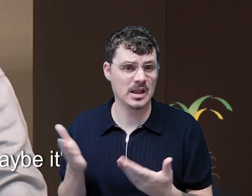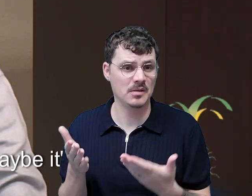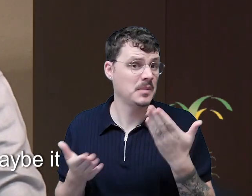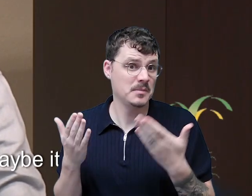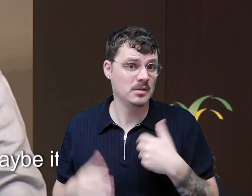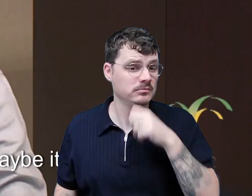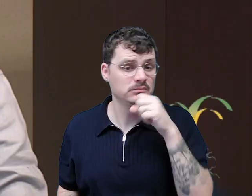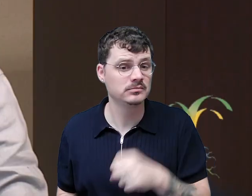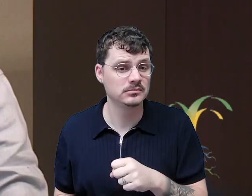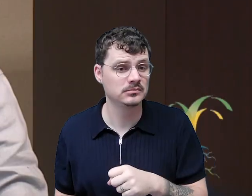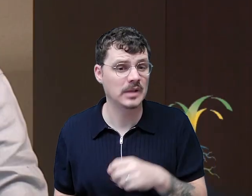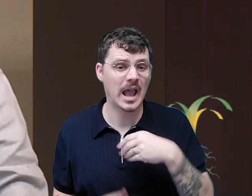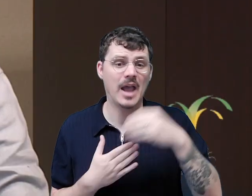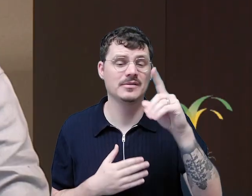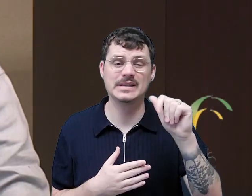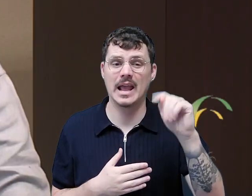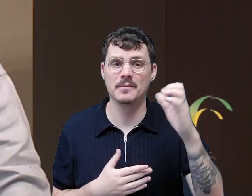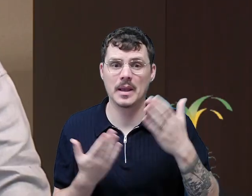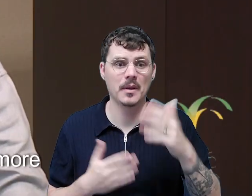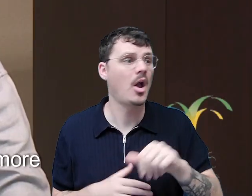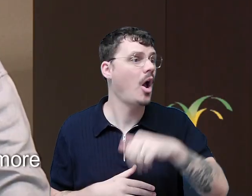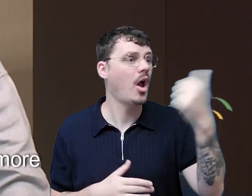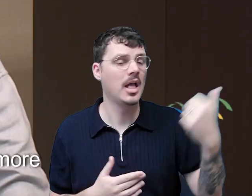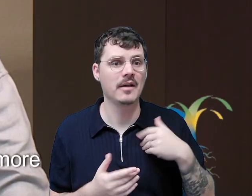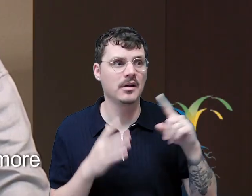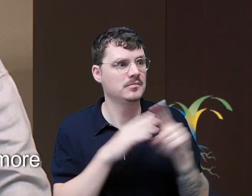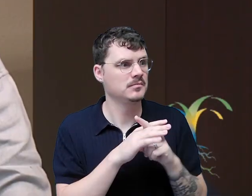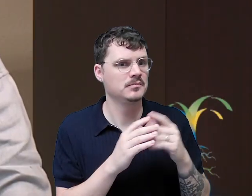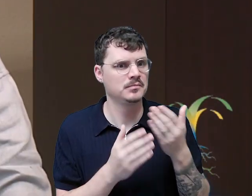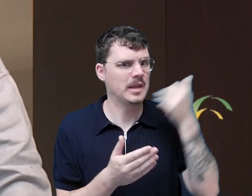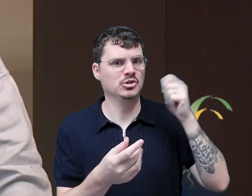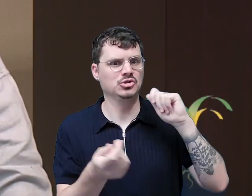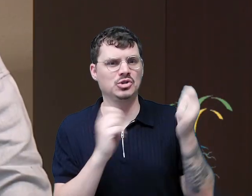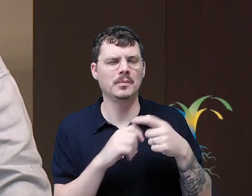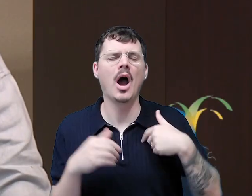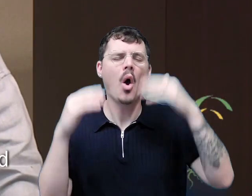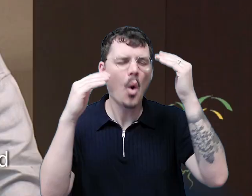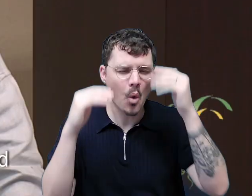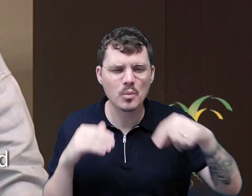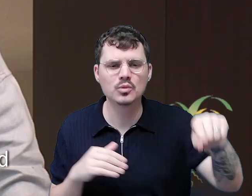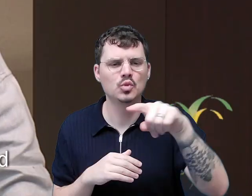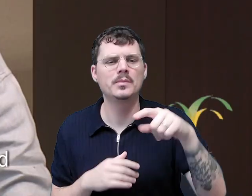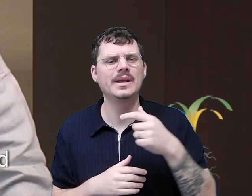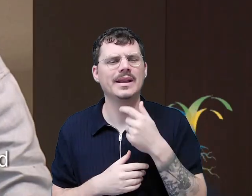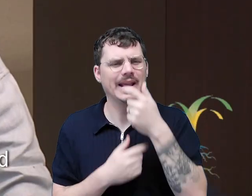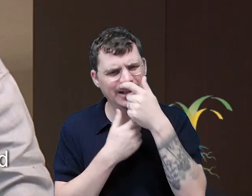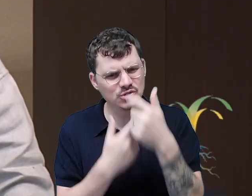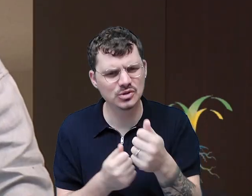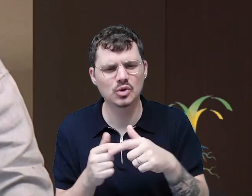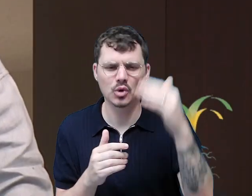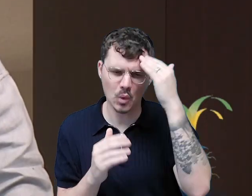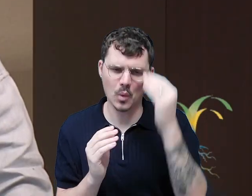written here, maybe it's out of date. Maybe it isn't. Maybe there's something even more revolutionary. But I hope you'll be